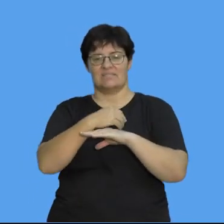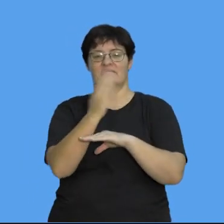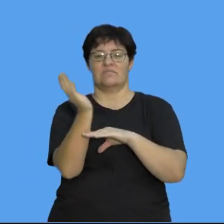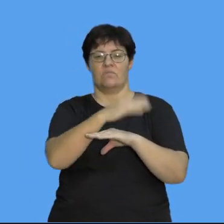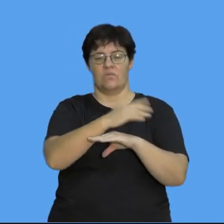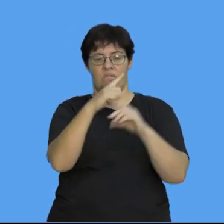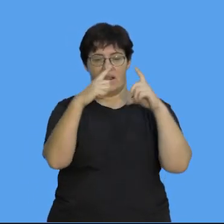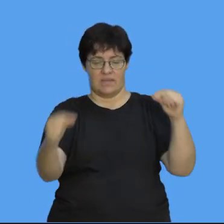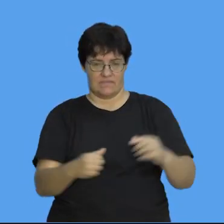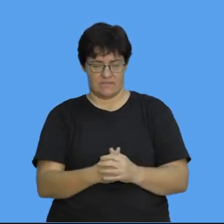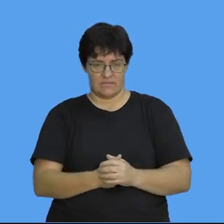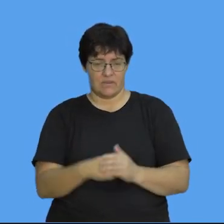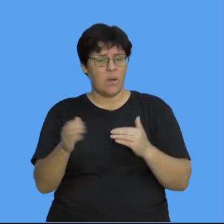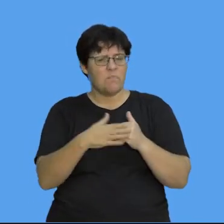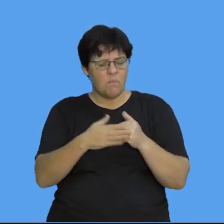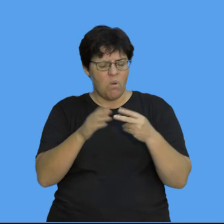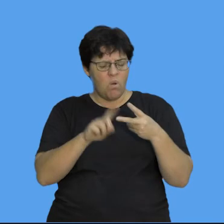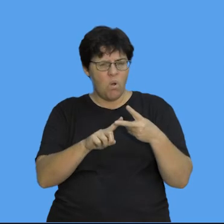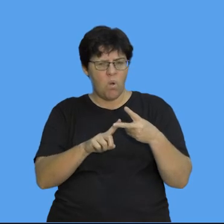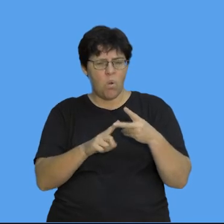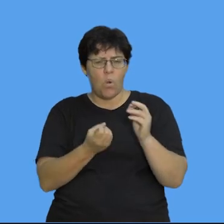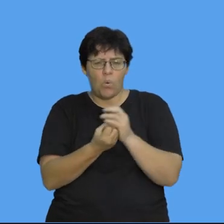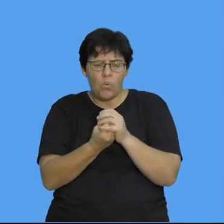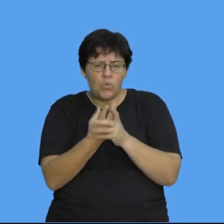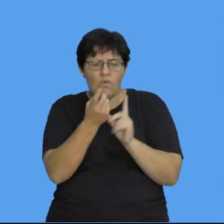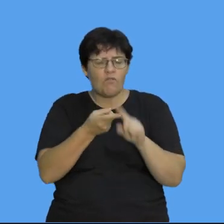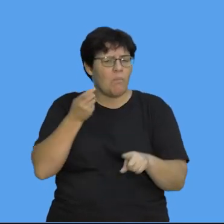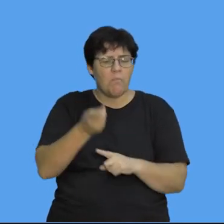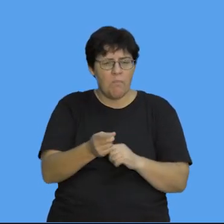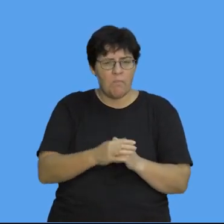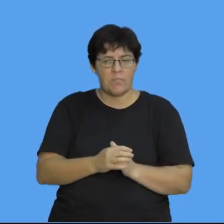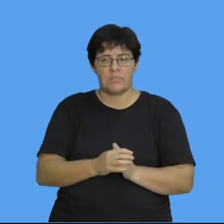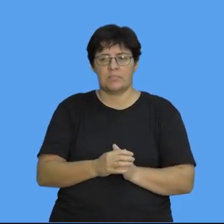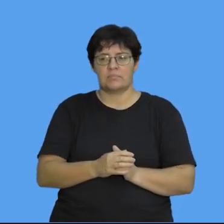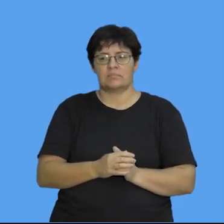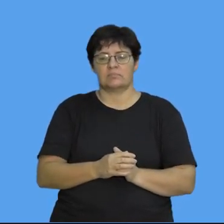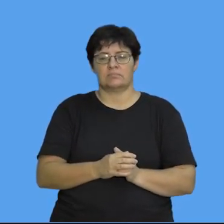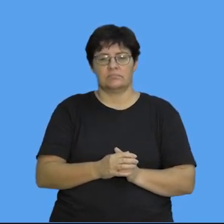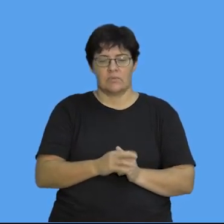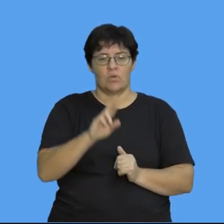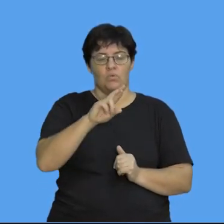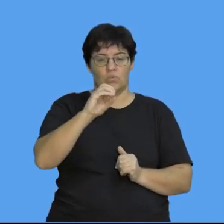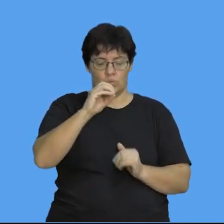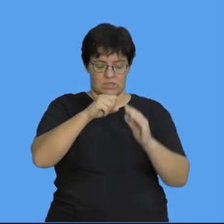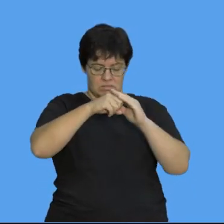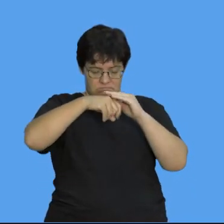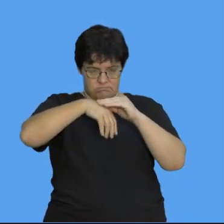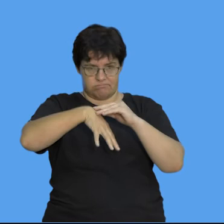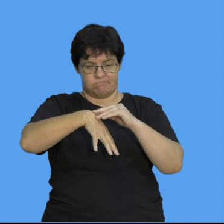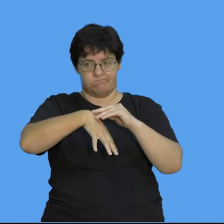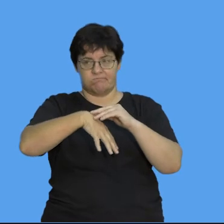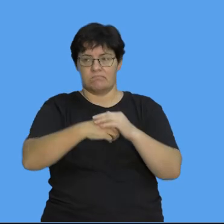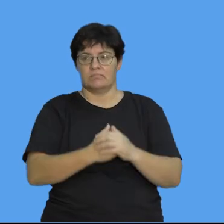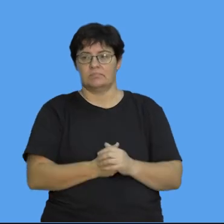leaves. Right? What else does it do? What grows from the stem? Right, the roots.